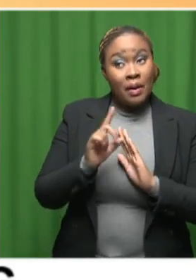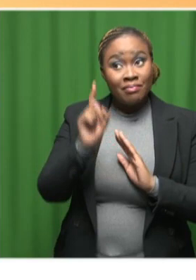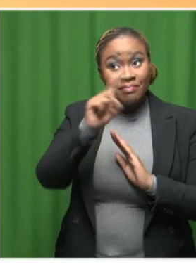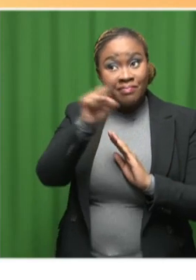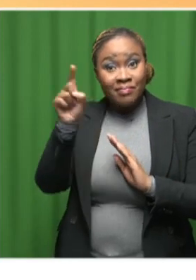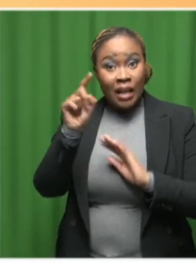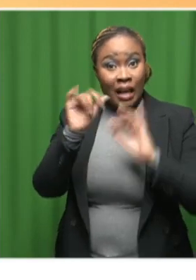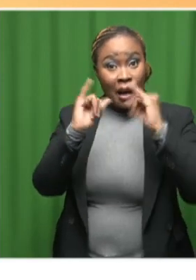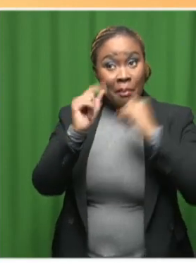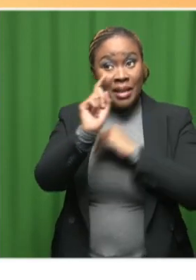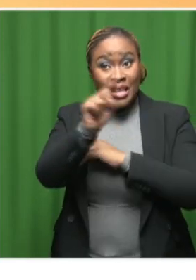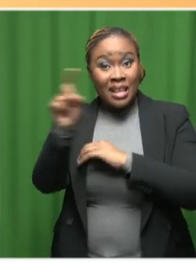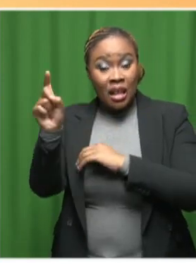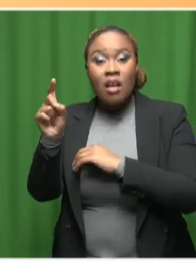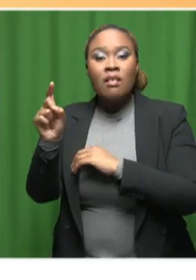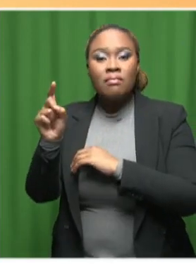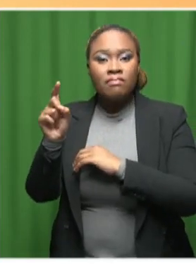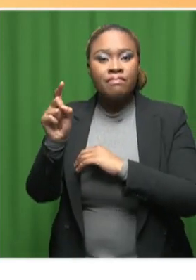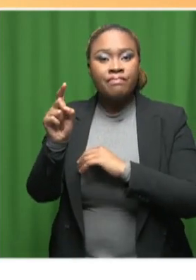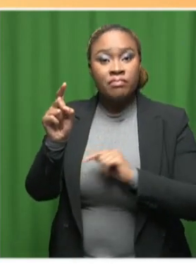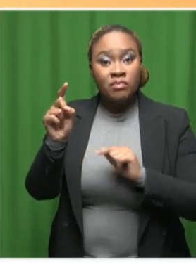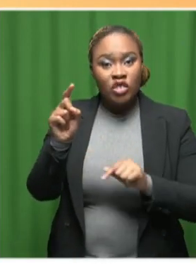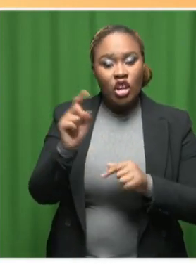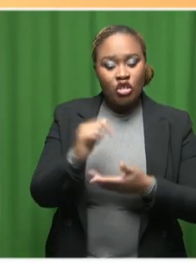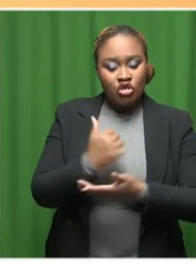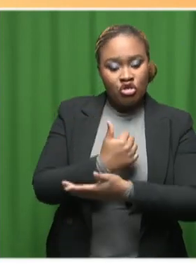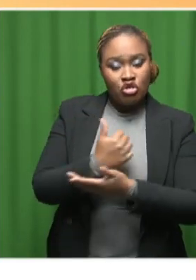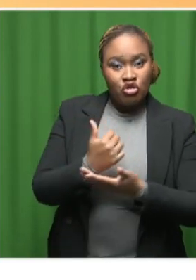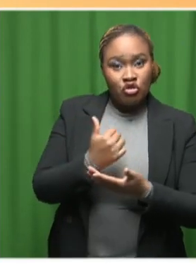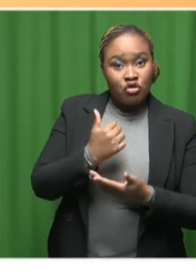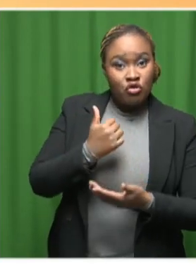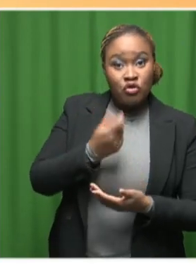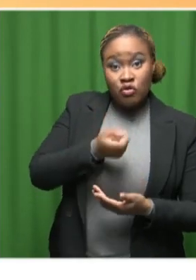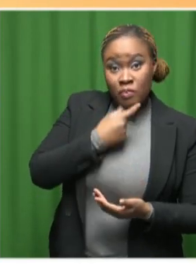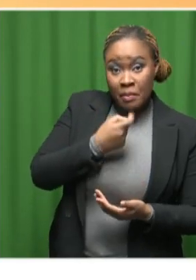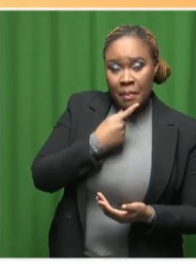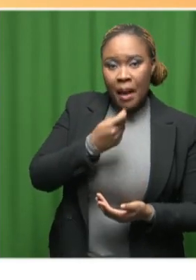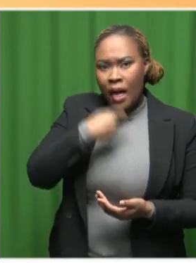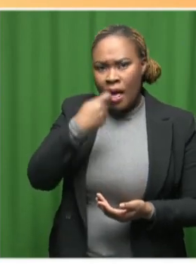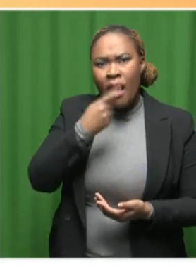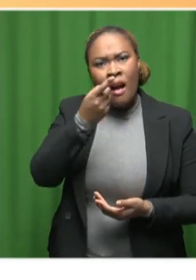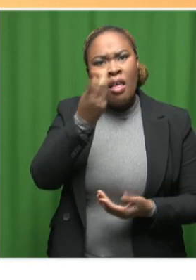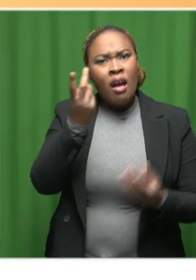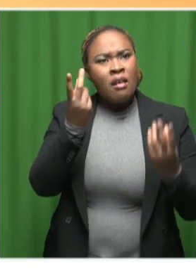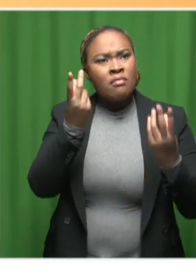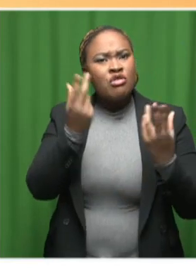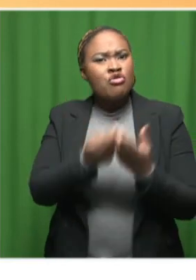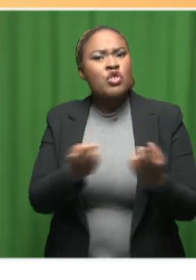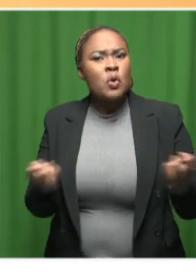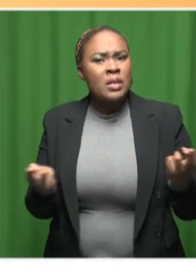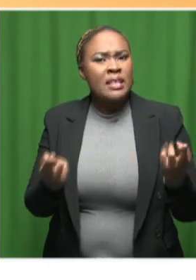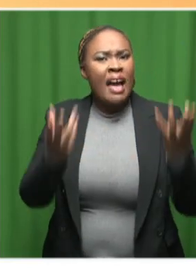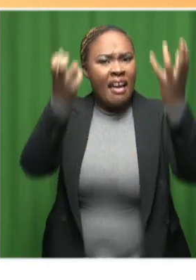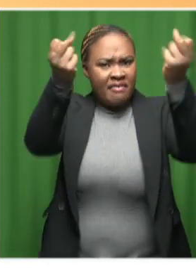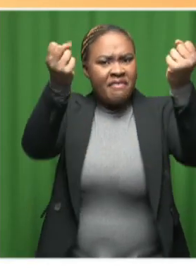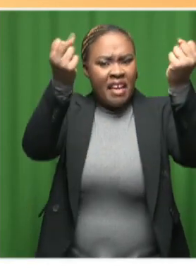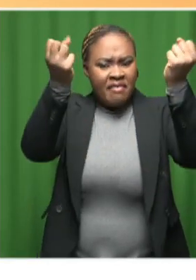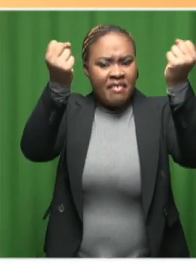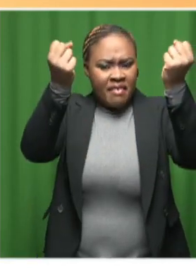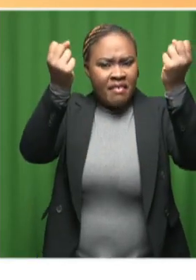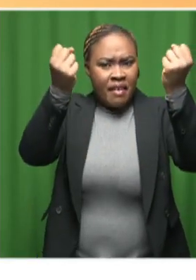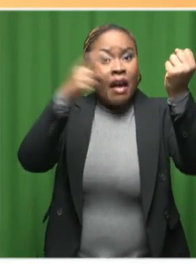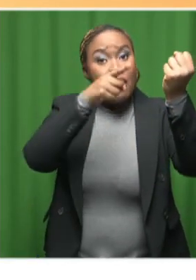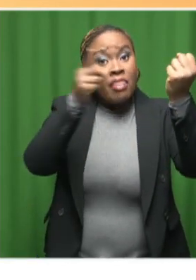manufacturers are substantially resourced and are the developers of